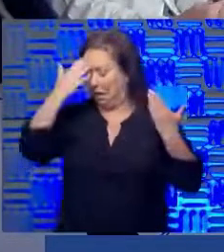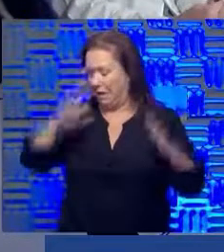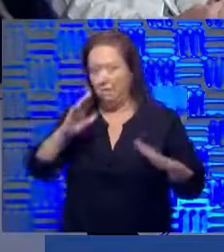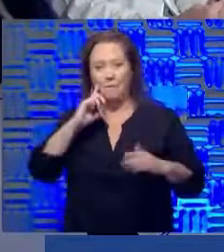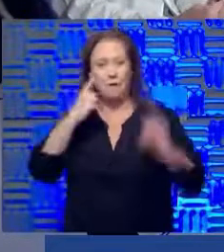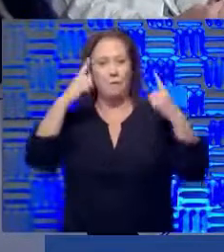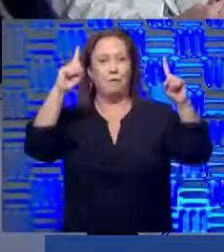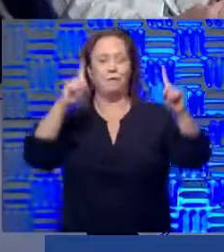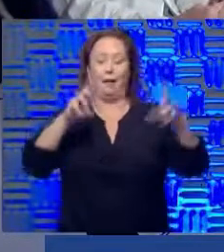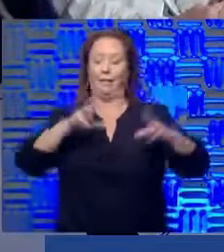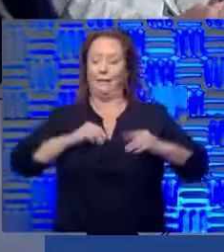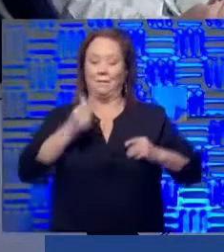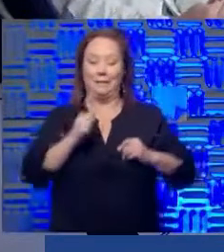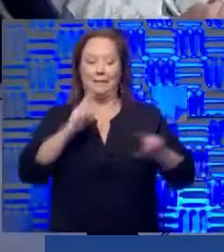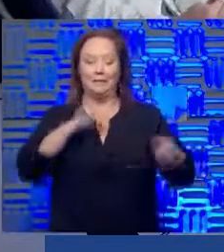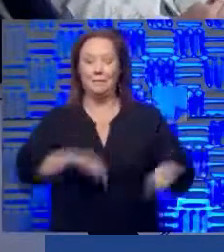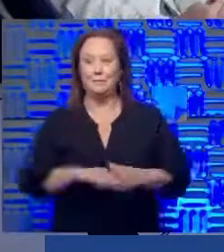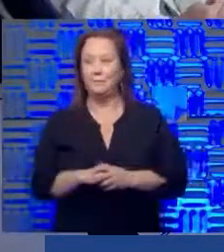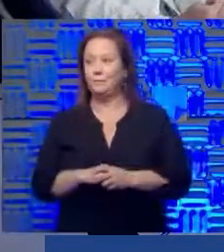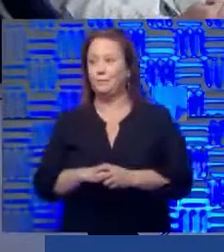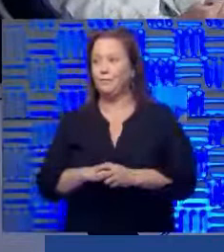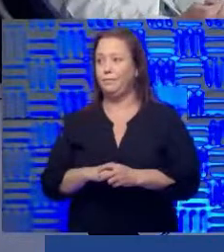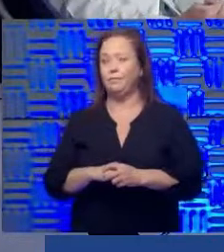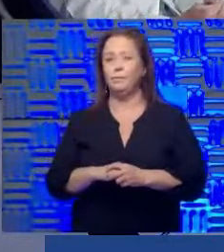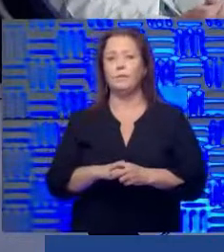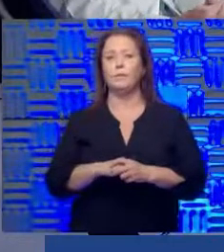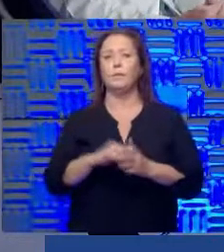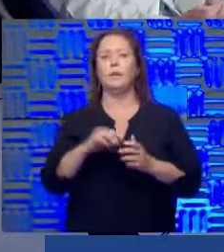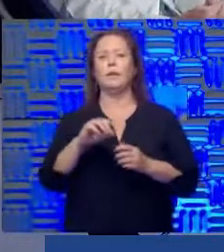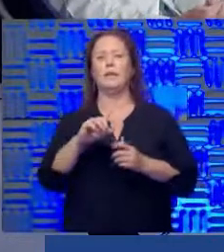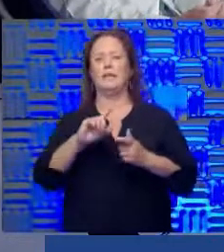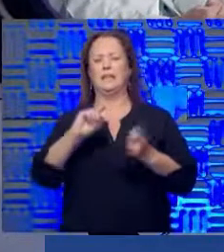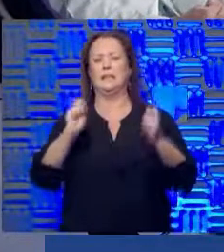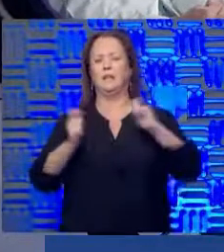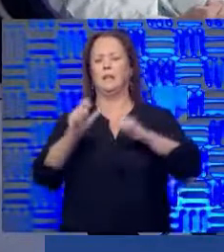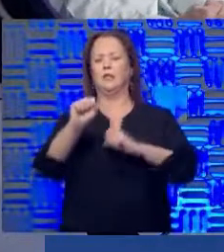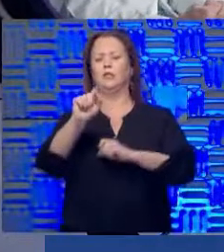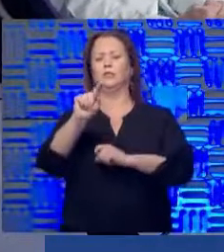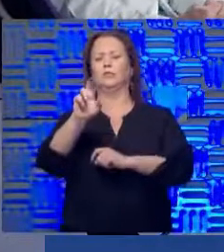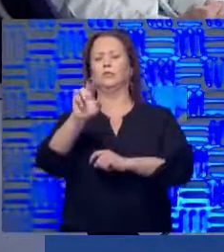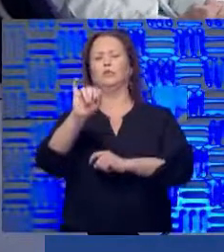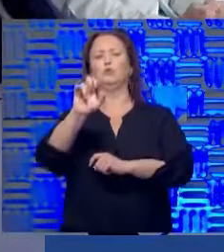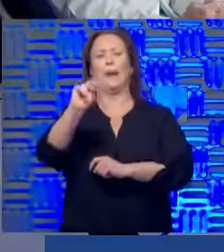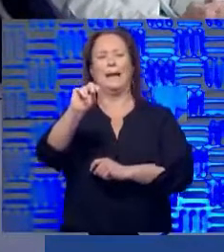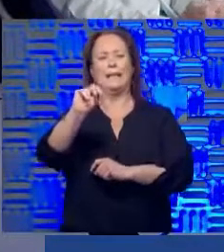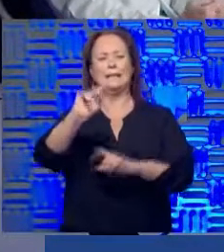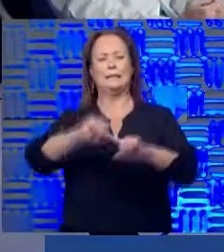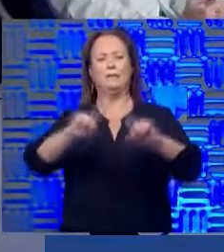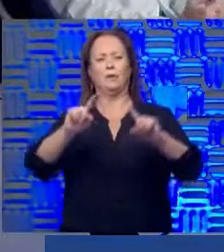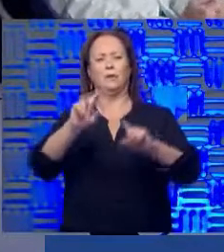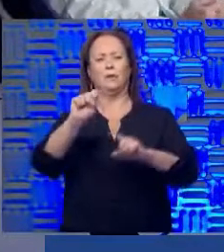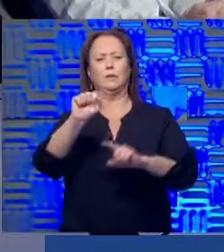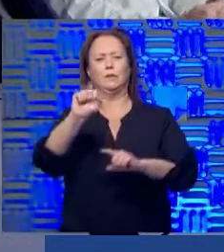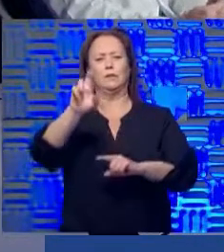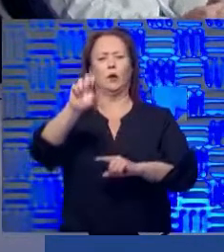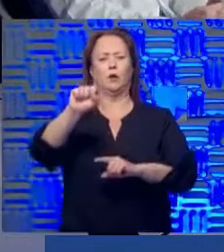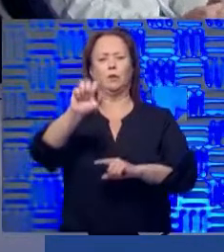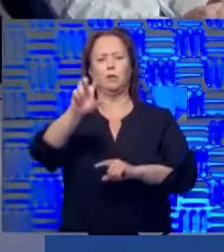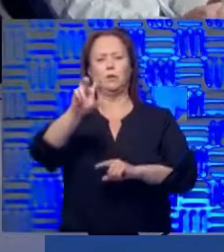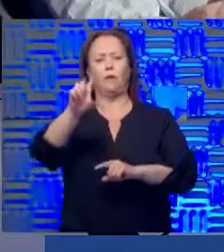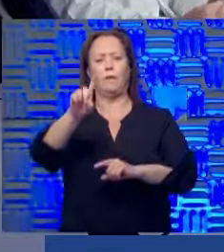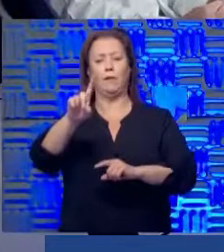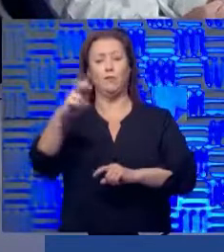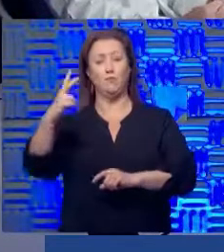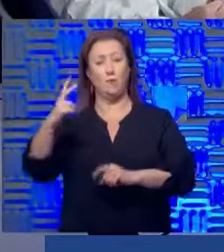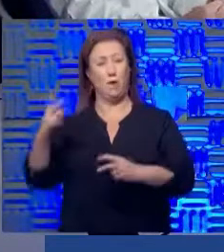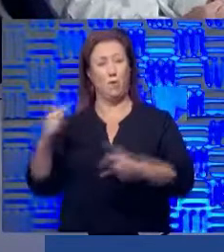We'll take anything right now. Yep, I saw that. Next, are there these mutant strains of SARS-CoV-2 that tend to be worse than others?